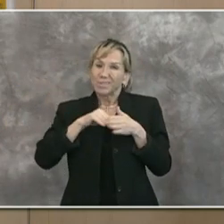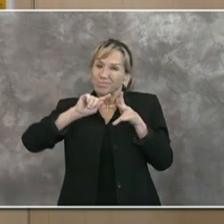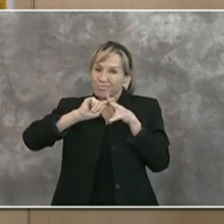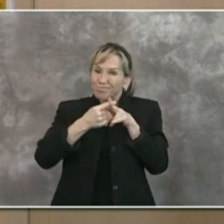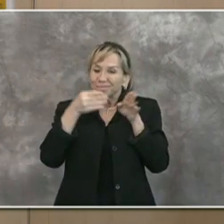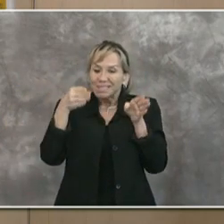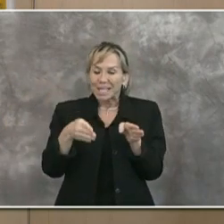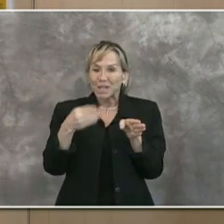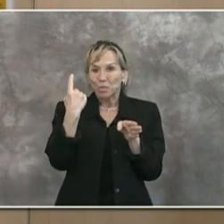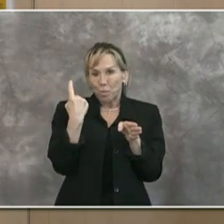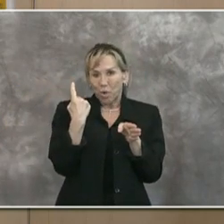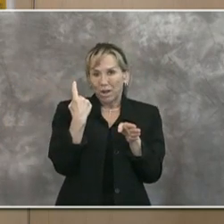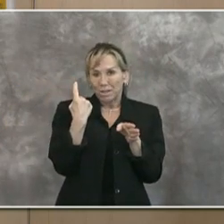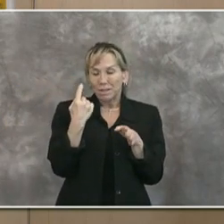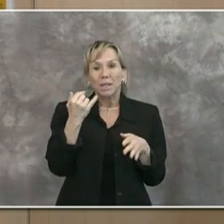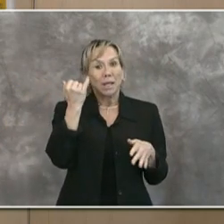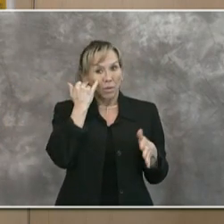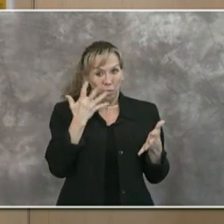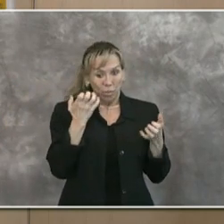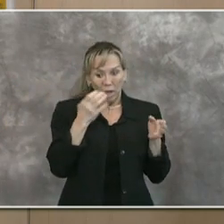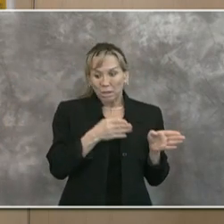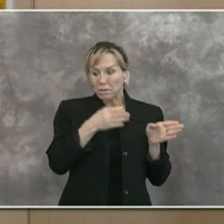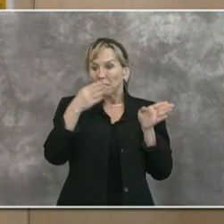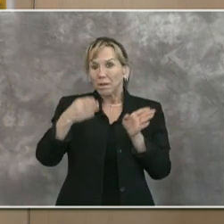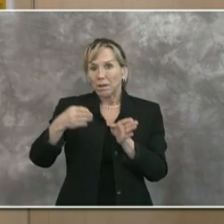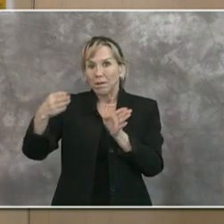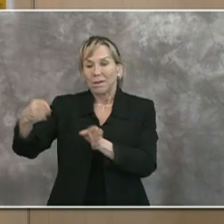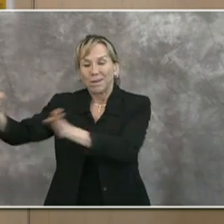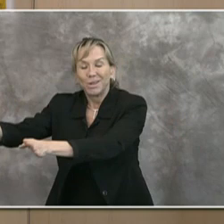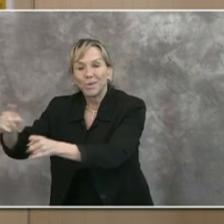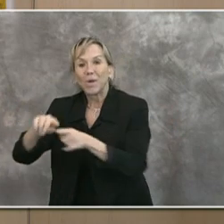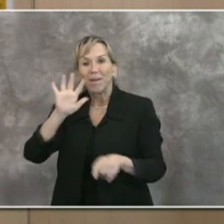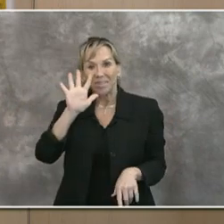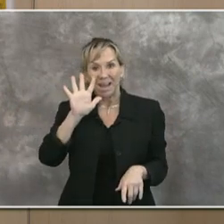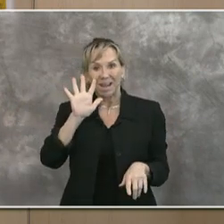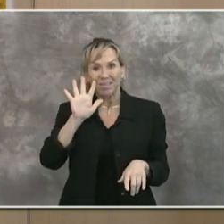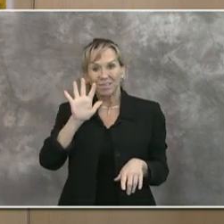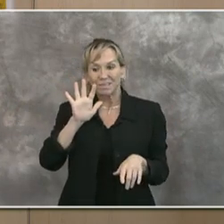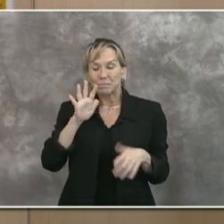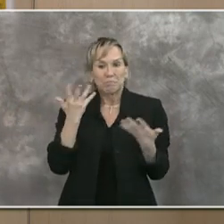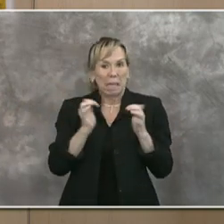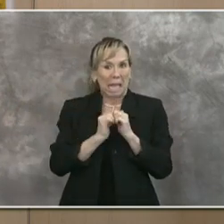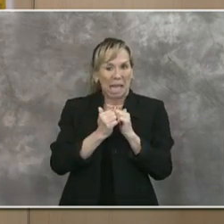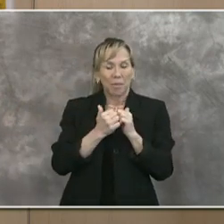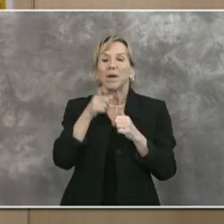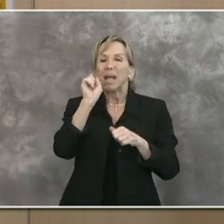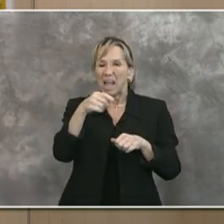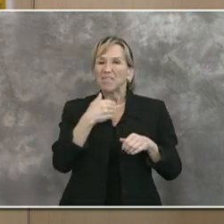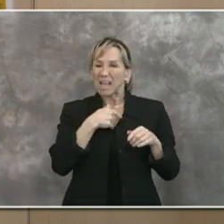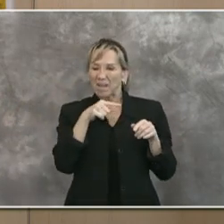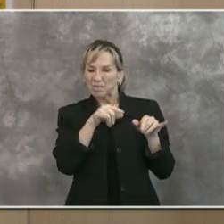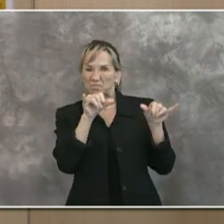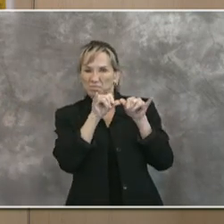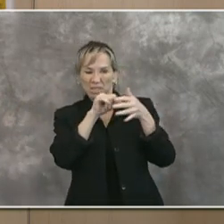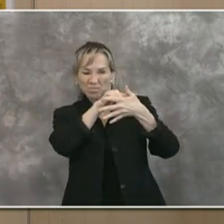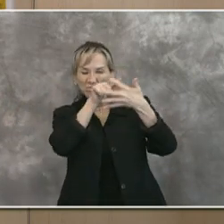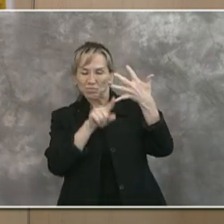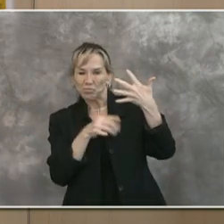and in order to proceed to stage 5, these are some of the metrics that must be in place. And